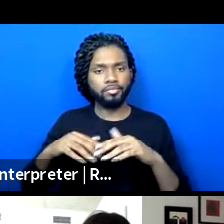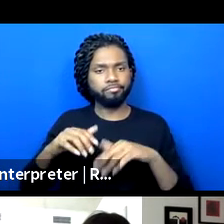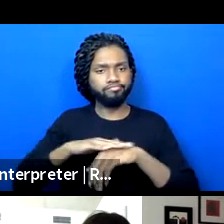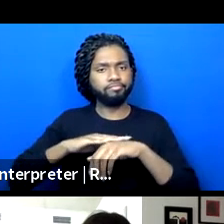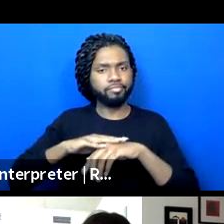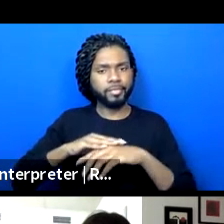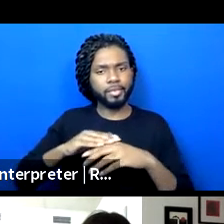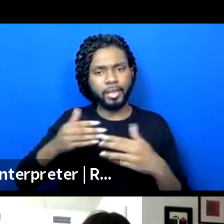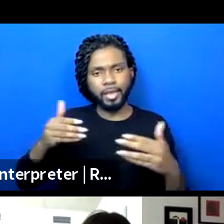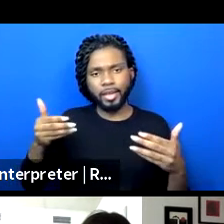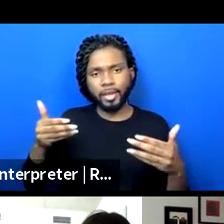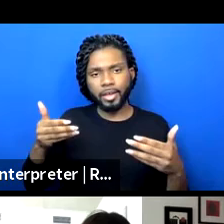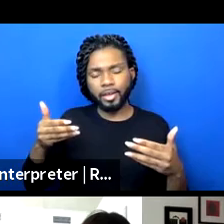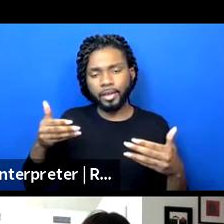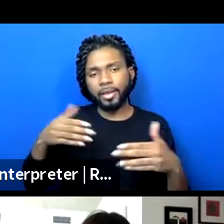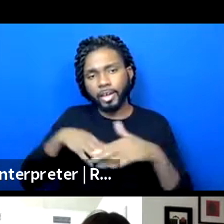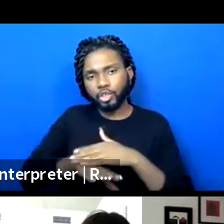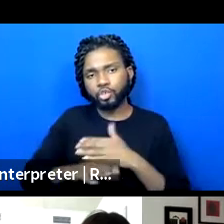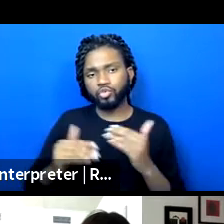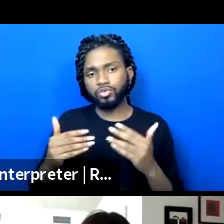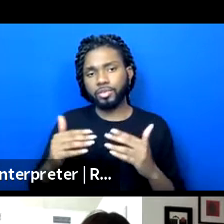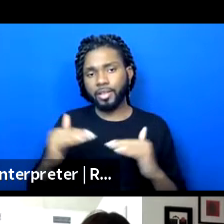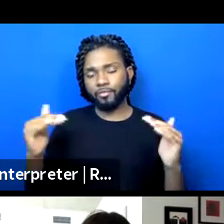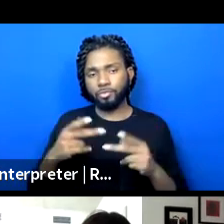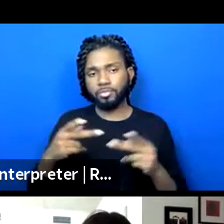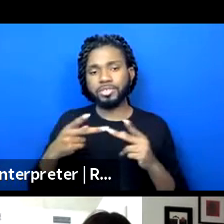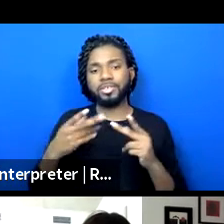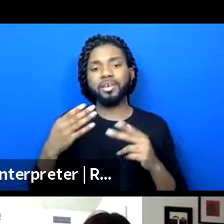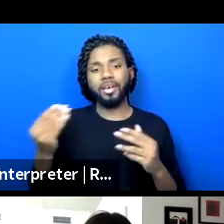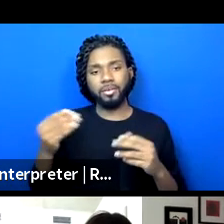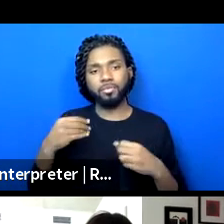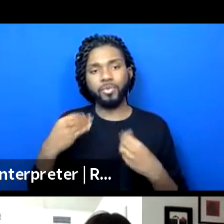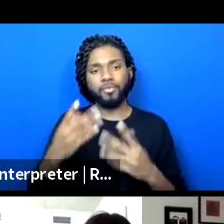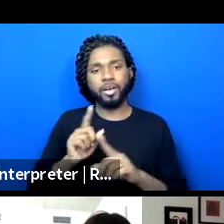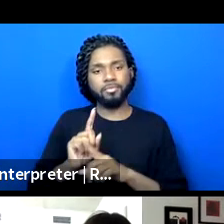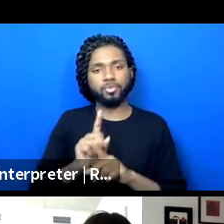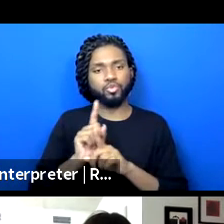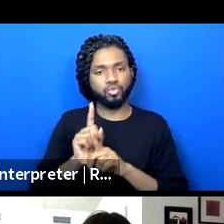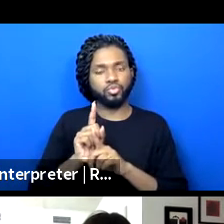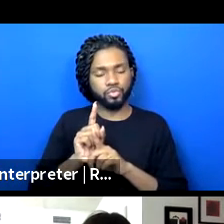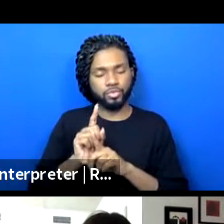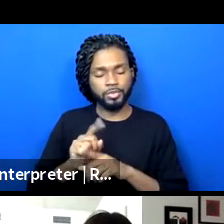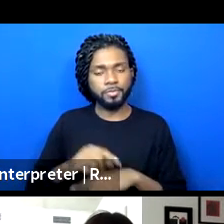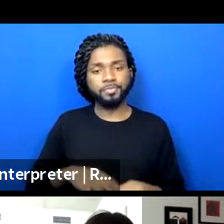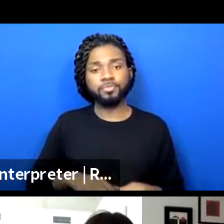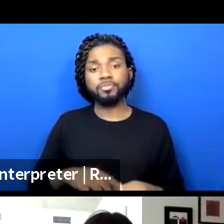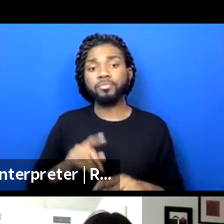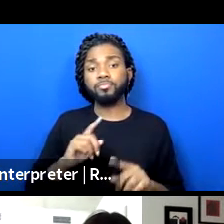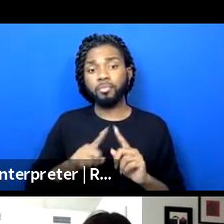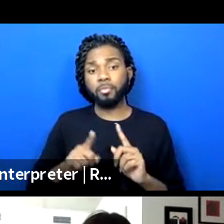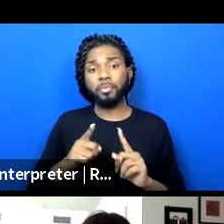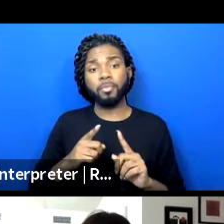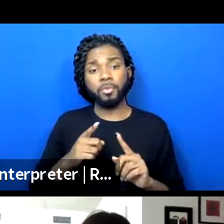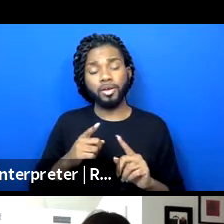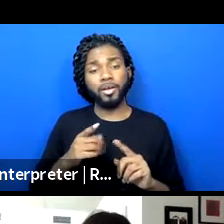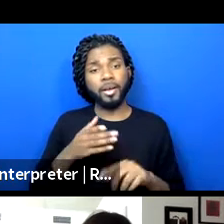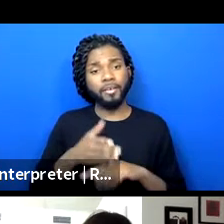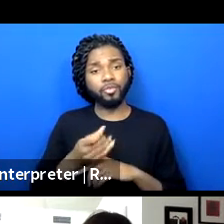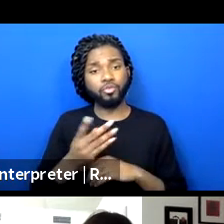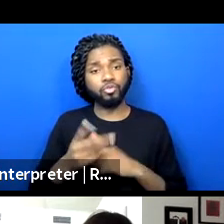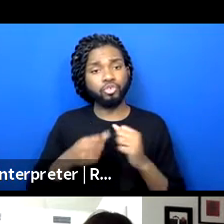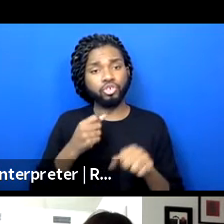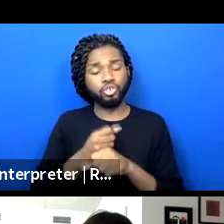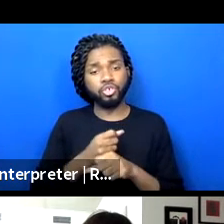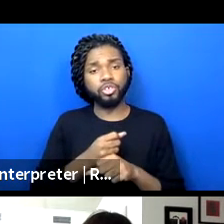and provide them with expertise and mentorship. In the few years, thanks to progressives in San